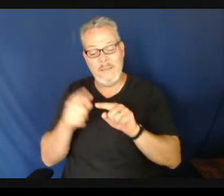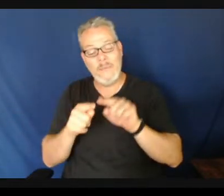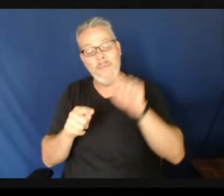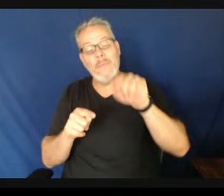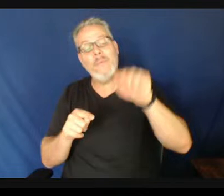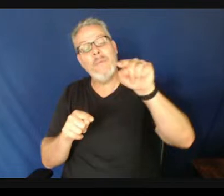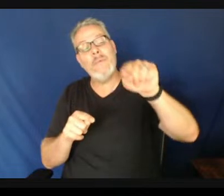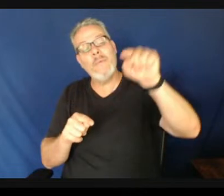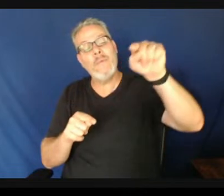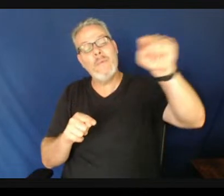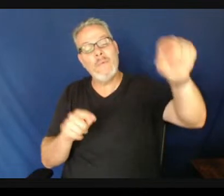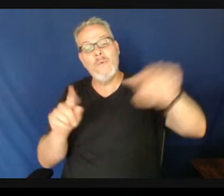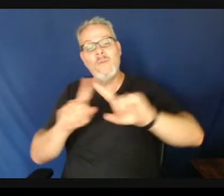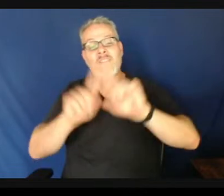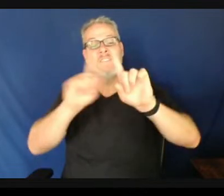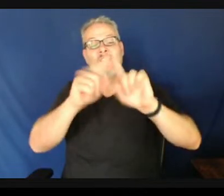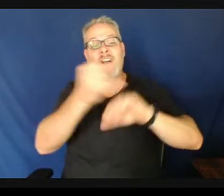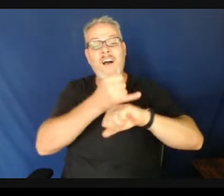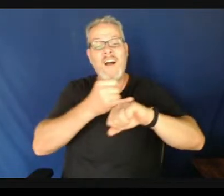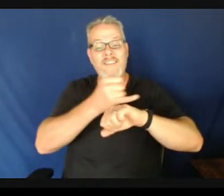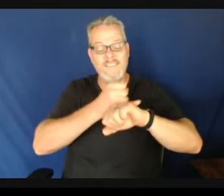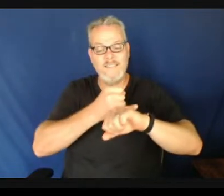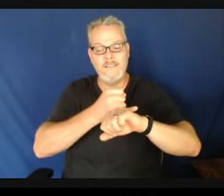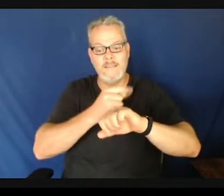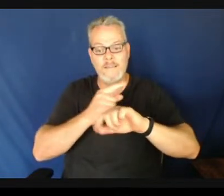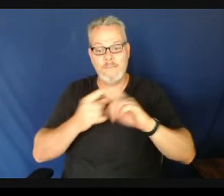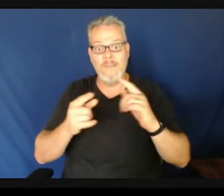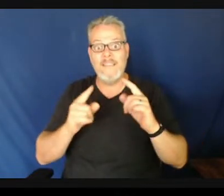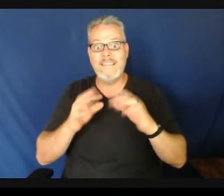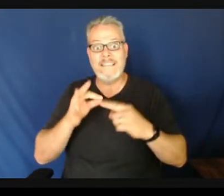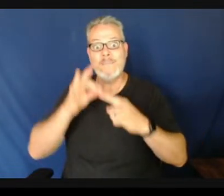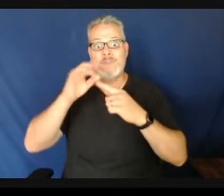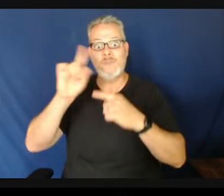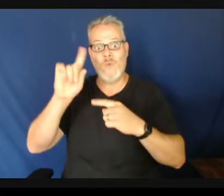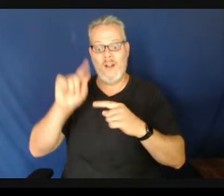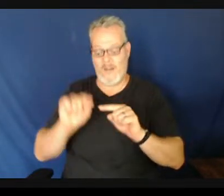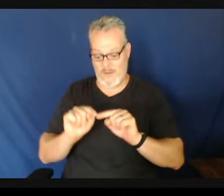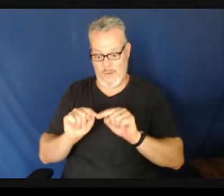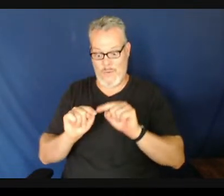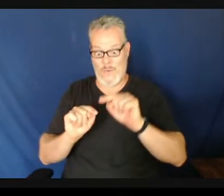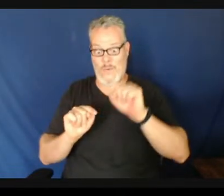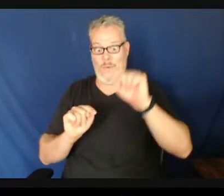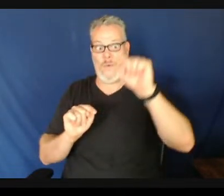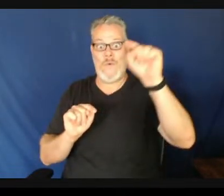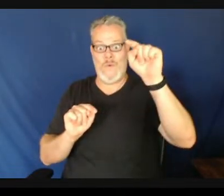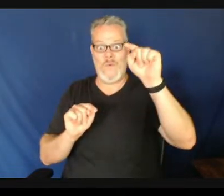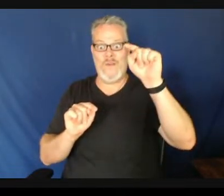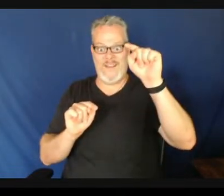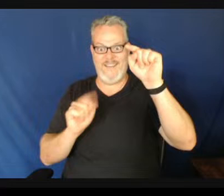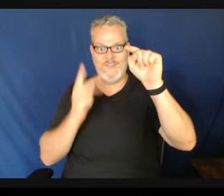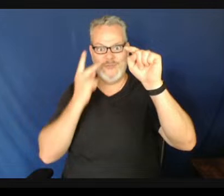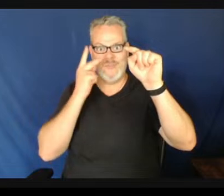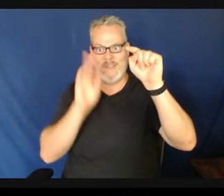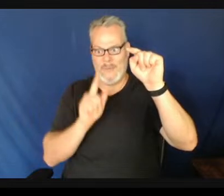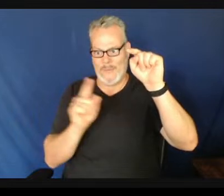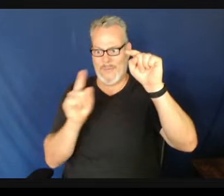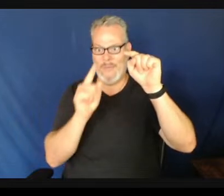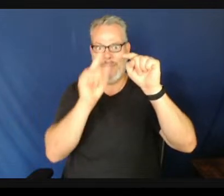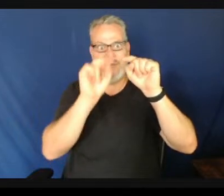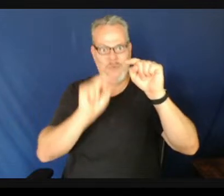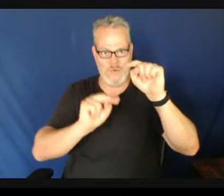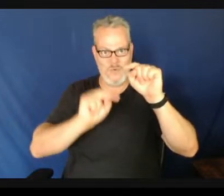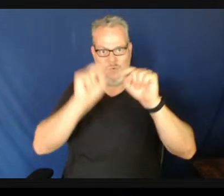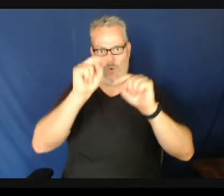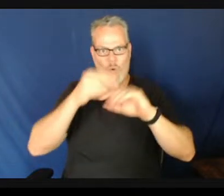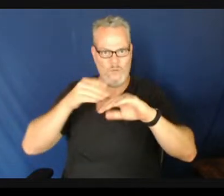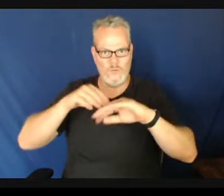well when we have these kind of winds, especially if the stuff's blowing this way and you have a much larger amount come out, then it can start getting that way to Maui